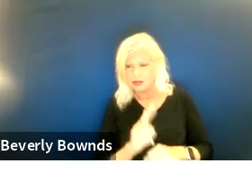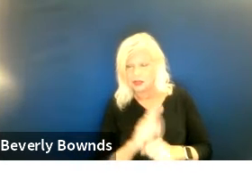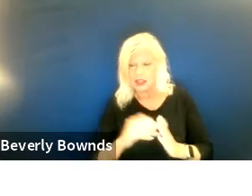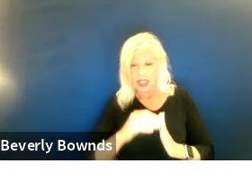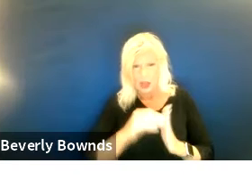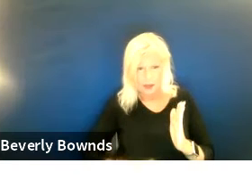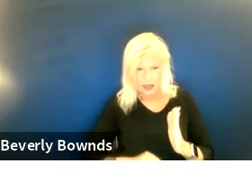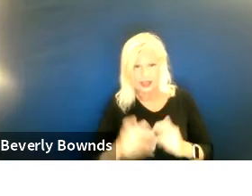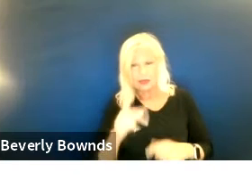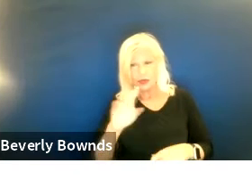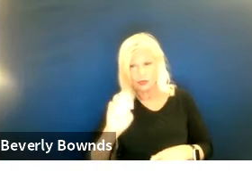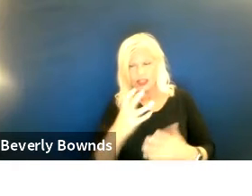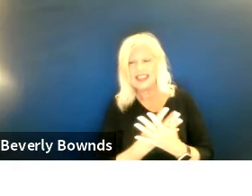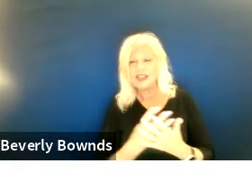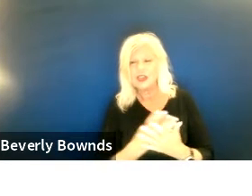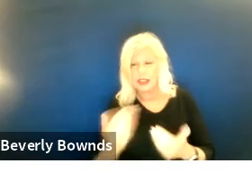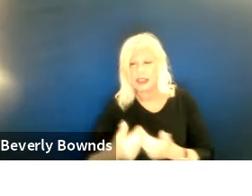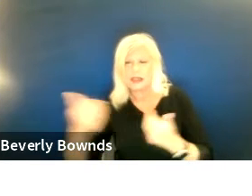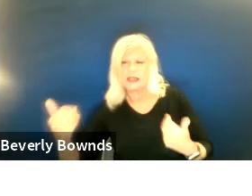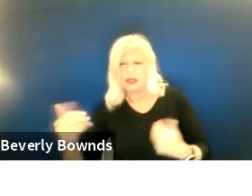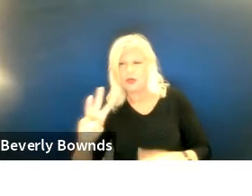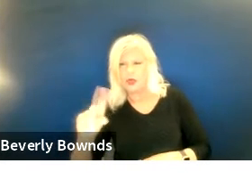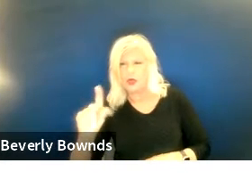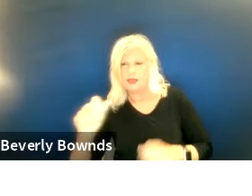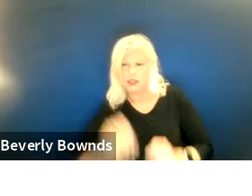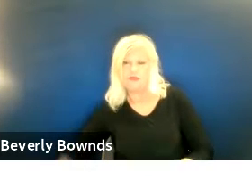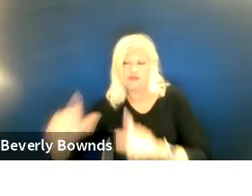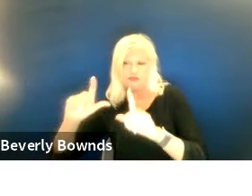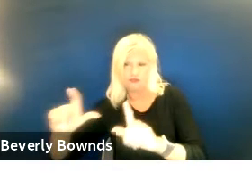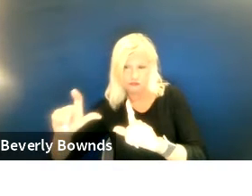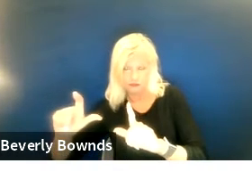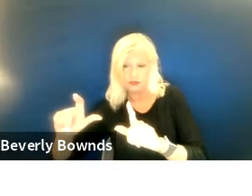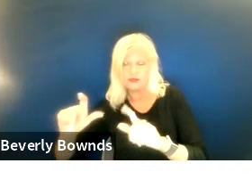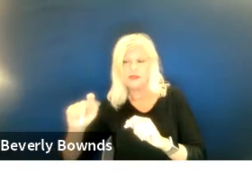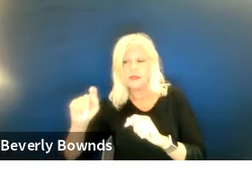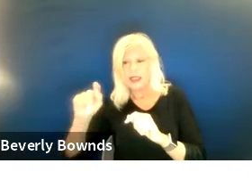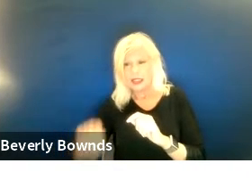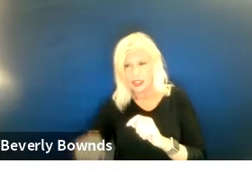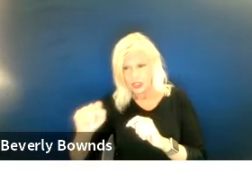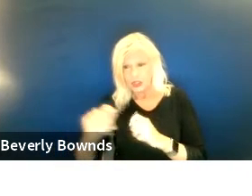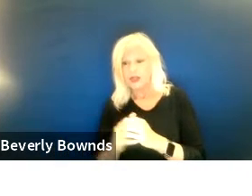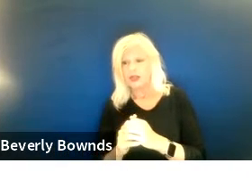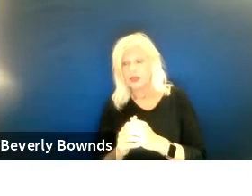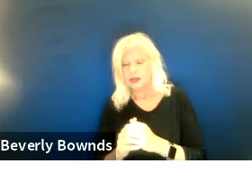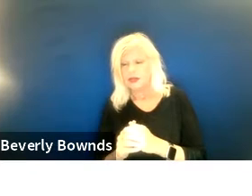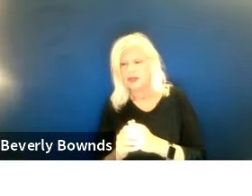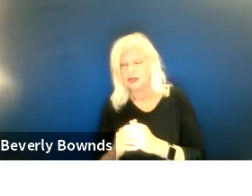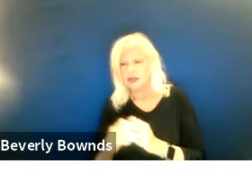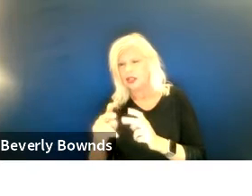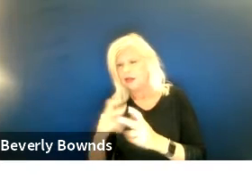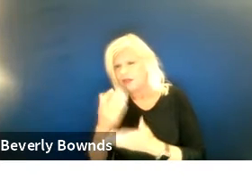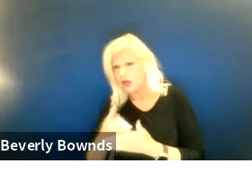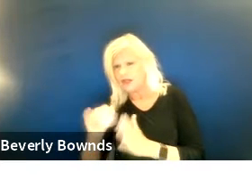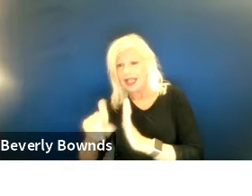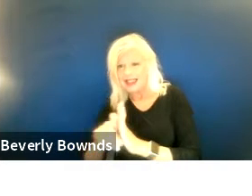the pre-screening in a separate website. Here we verify people's identity,